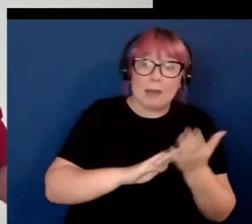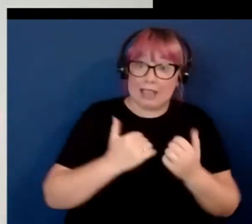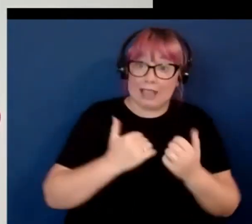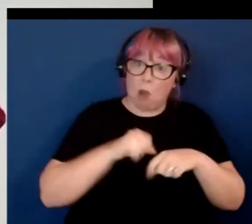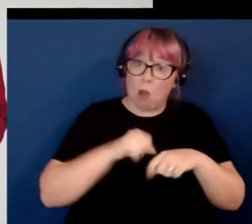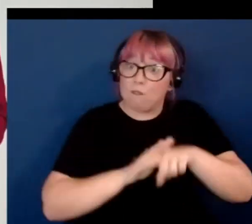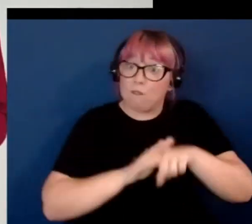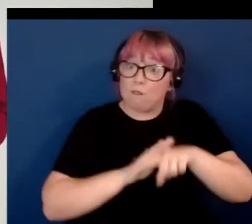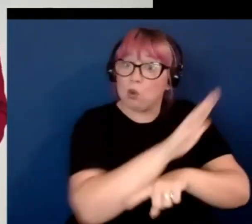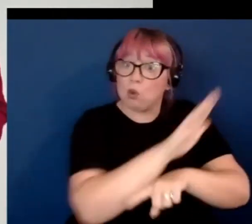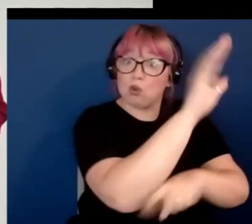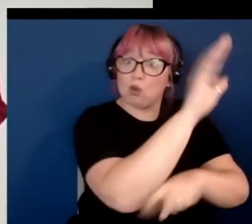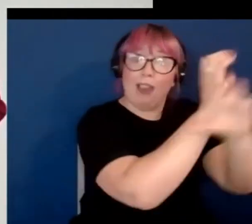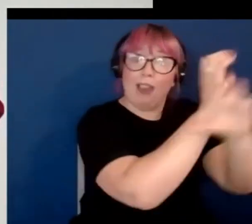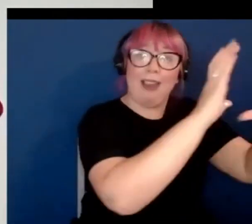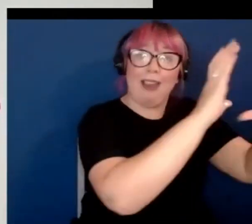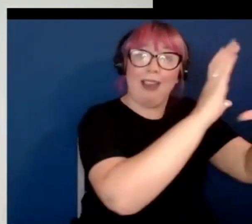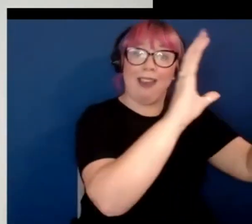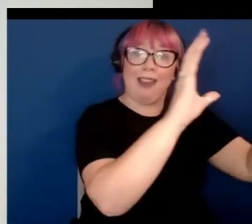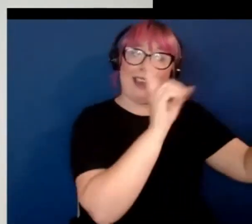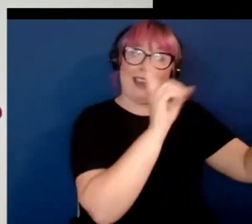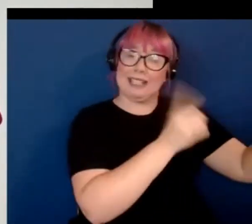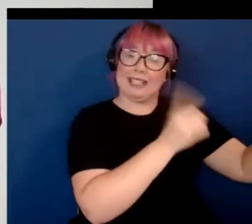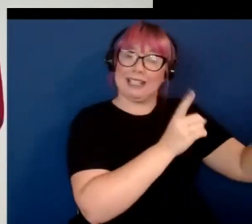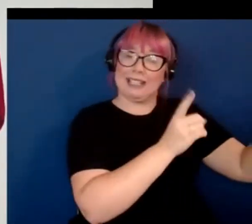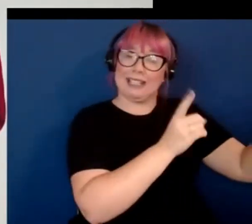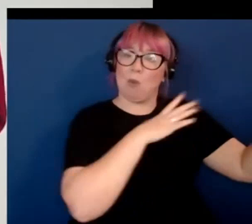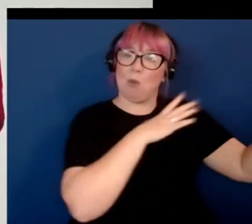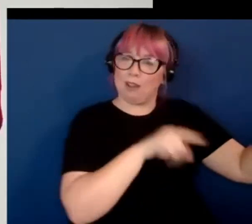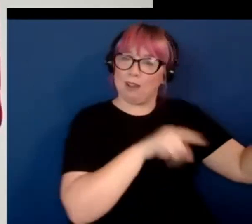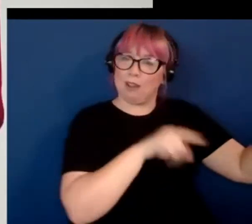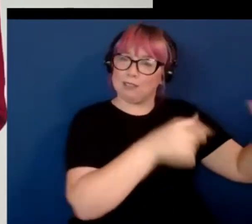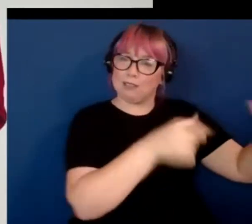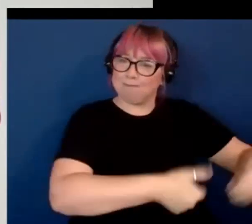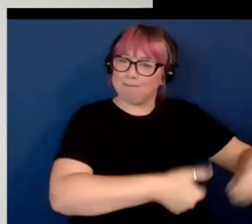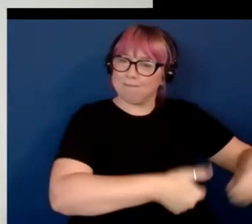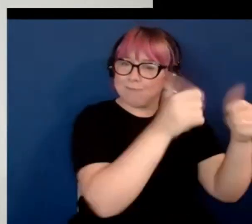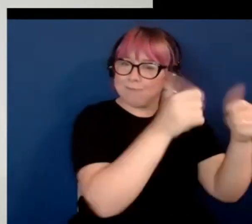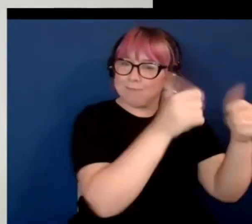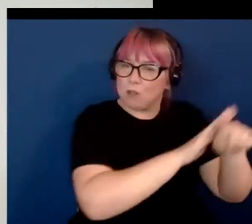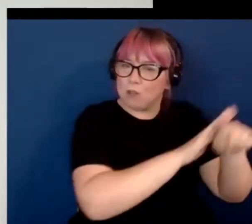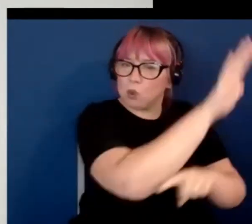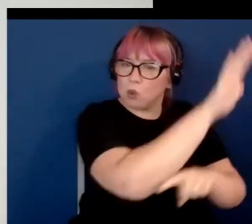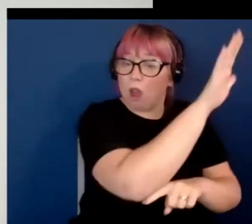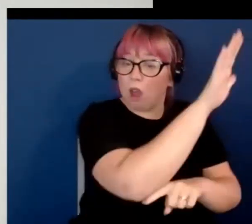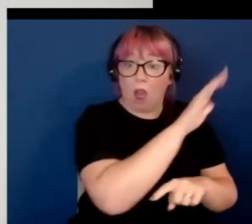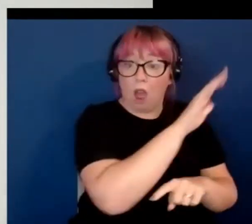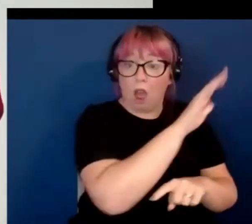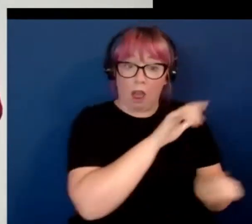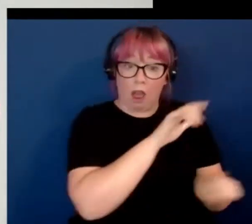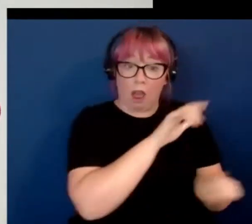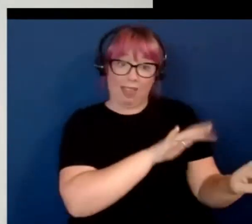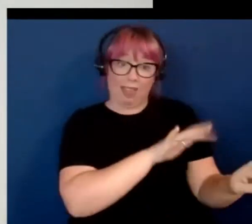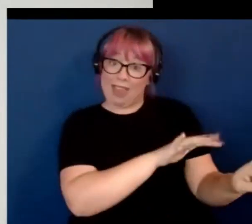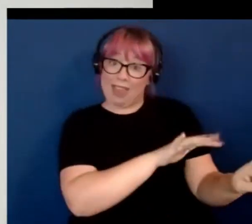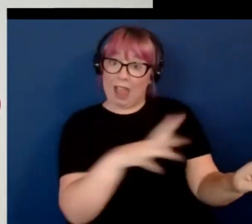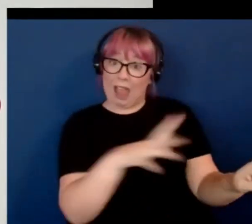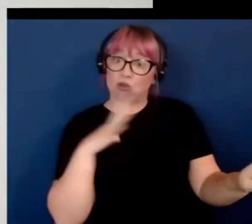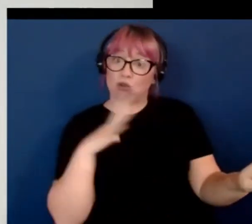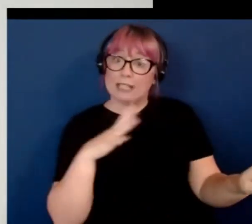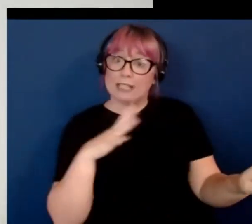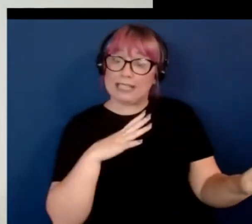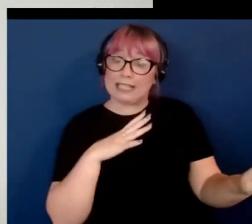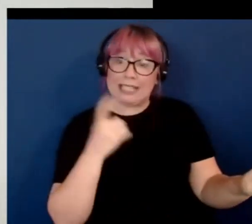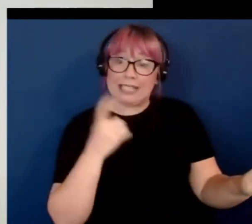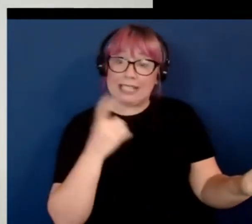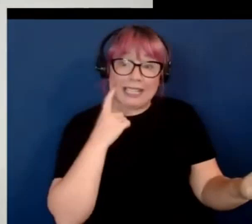hear when we hold our breath. This is not a path that is already built or one which is easy or obvious to tread. New paths are